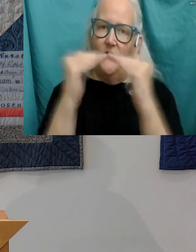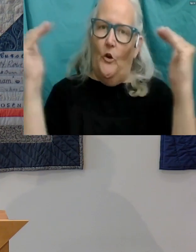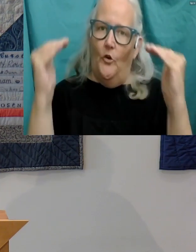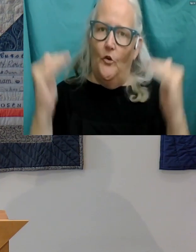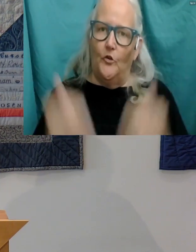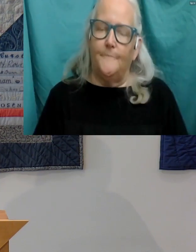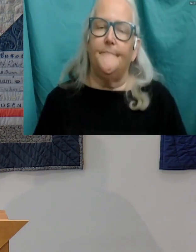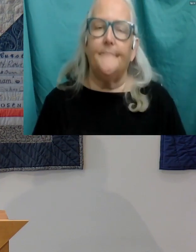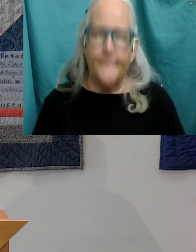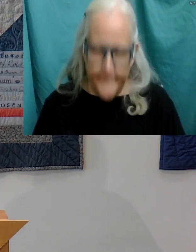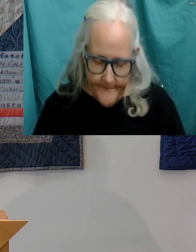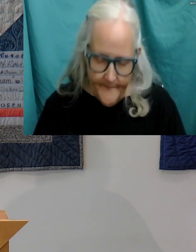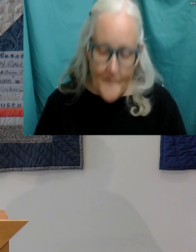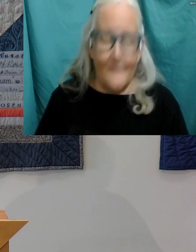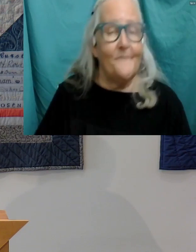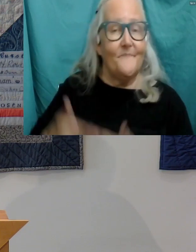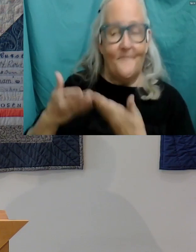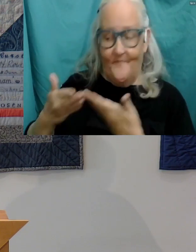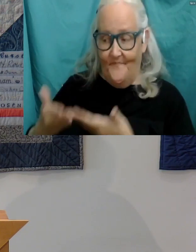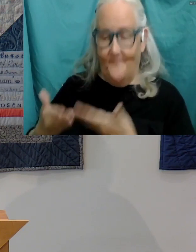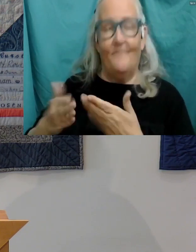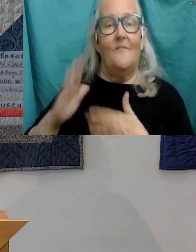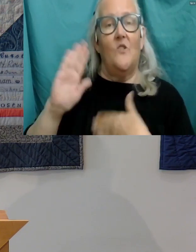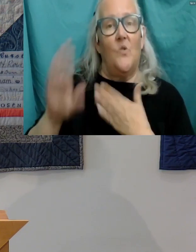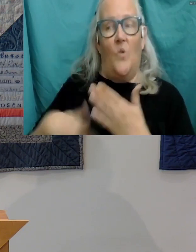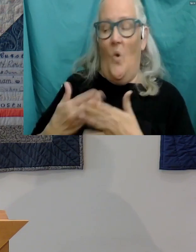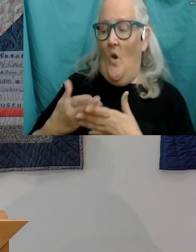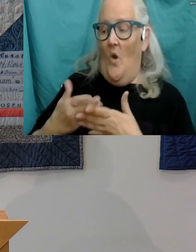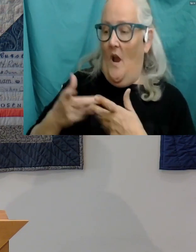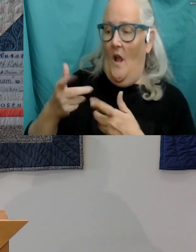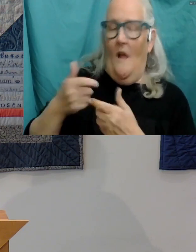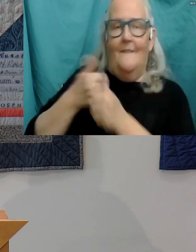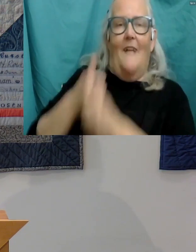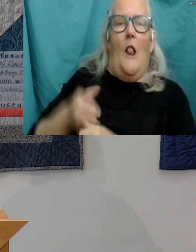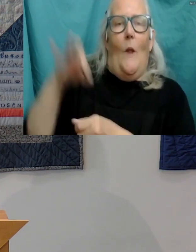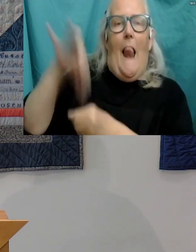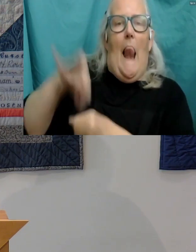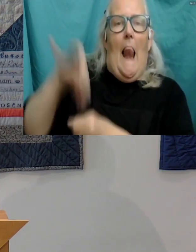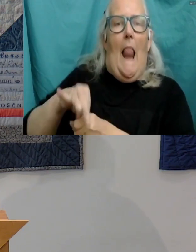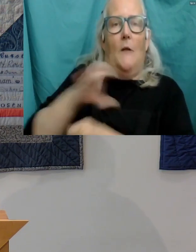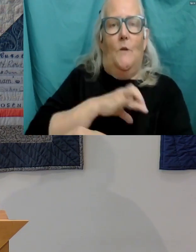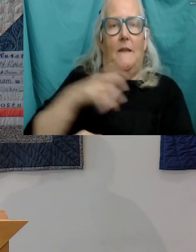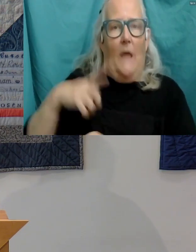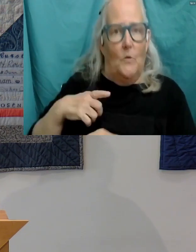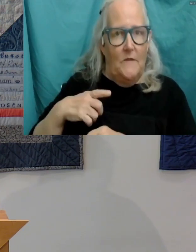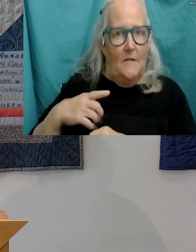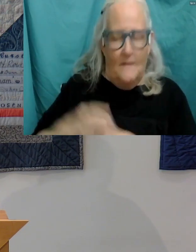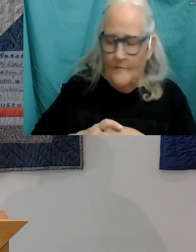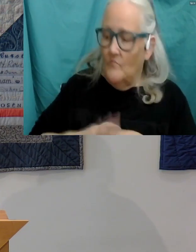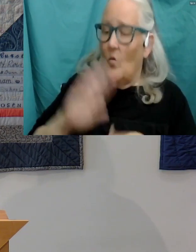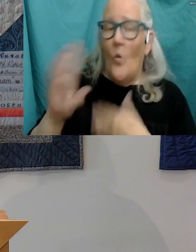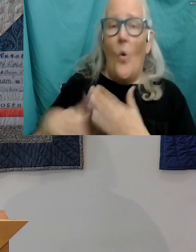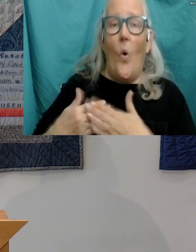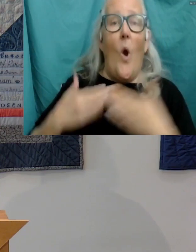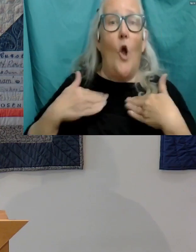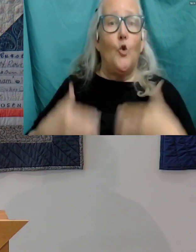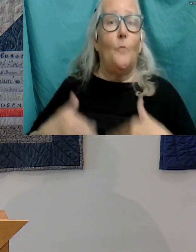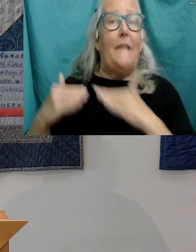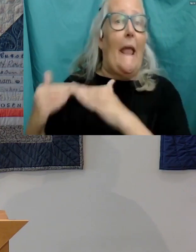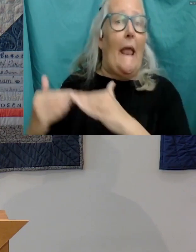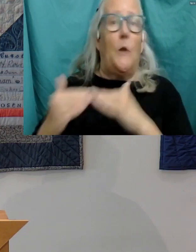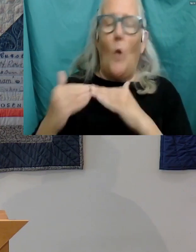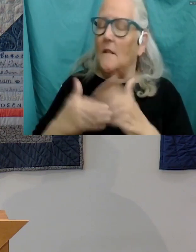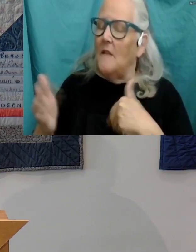Libertalia, all are governed by an elected council. In Libertalia, all humans are equal regardless of color, customs, or